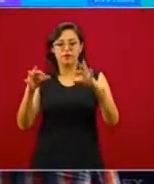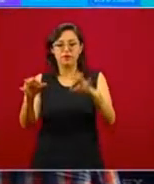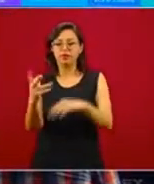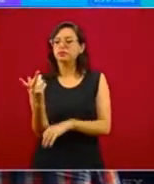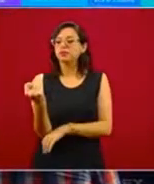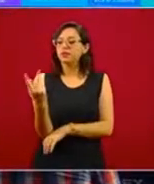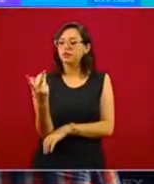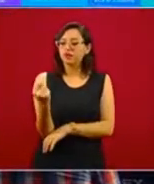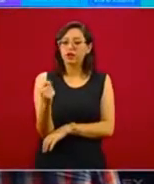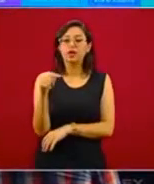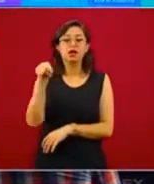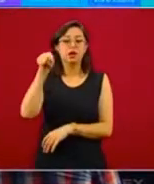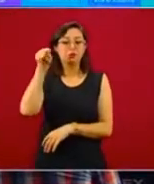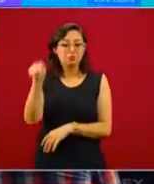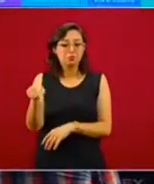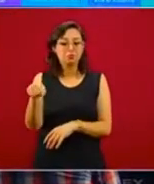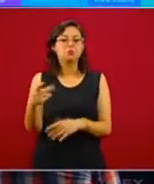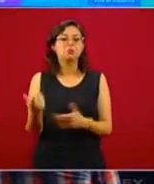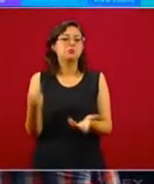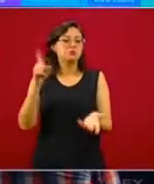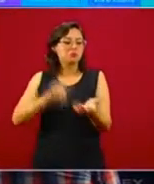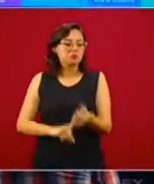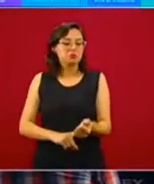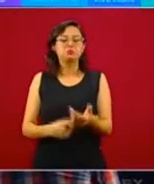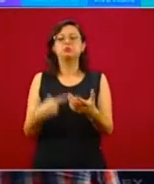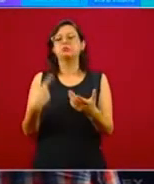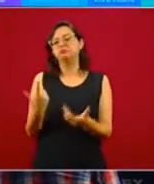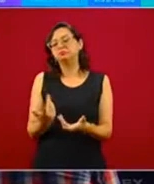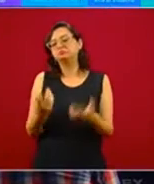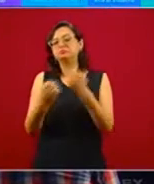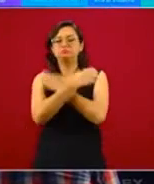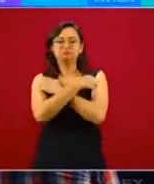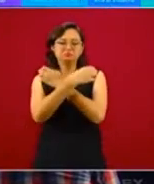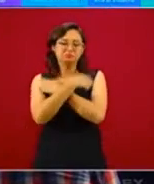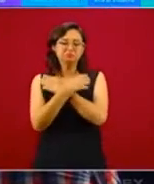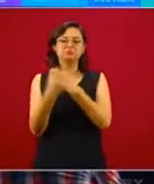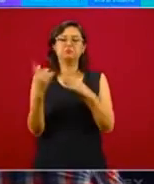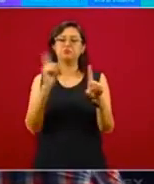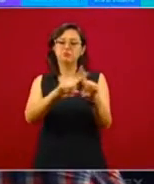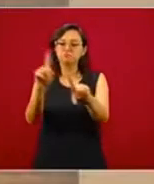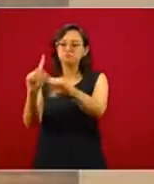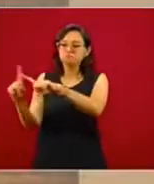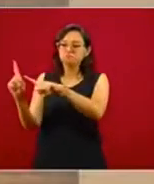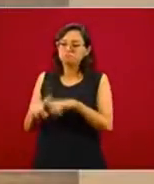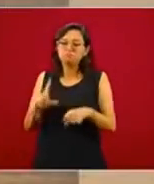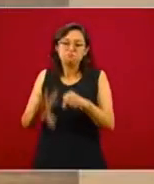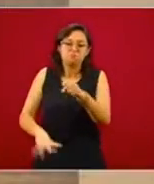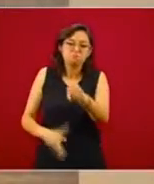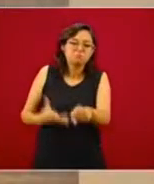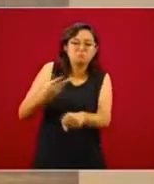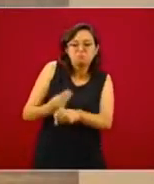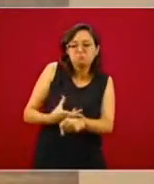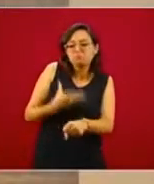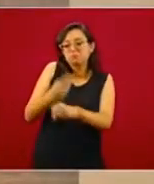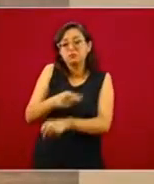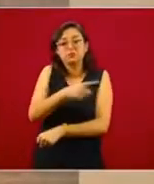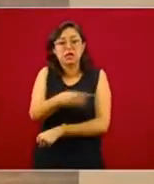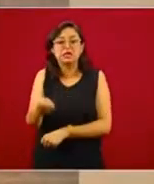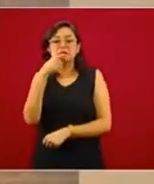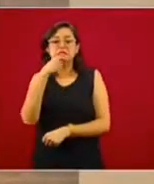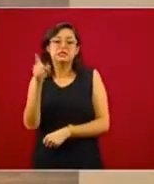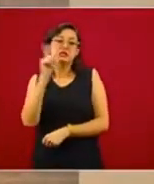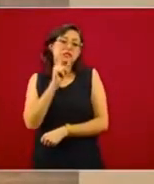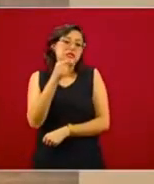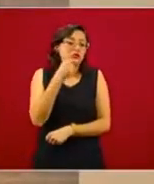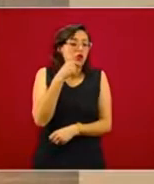the Ministry of Education dedicated channel where we are going to have education materials that would be